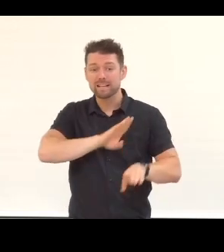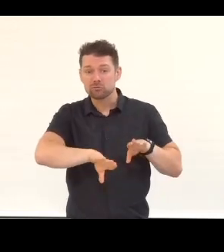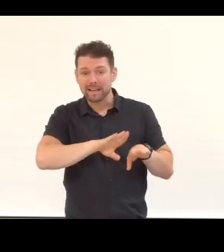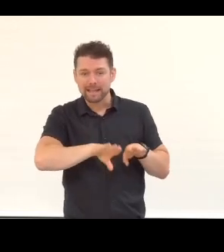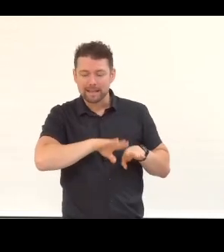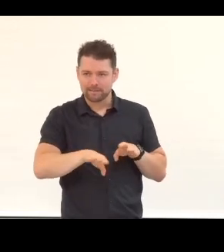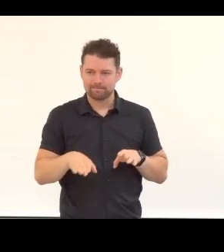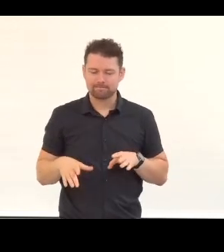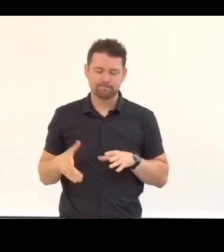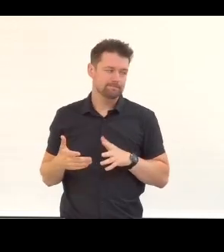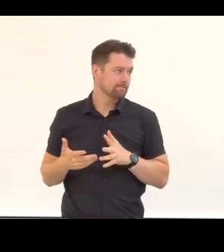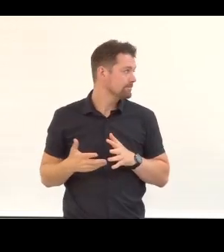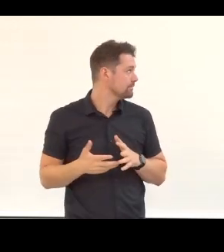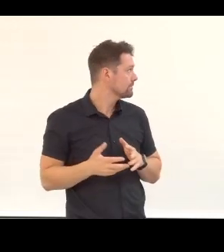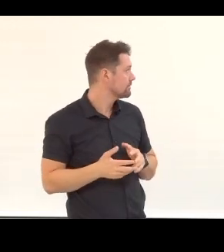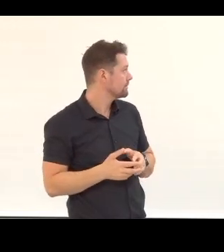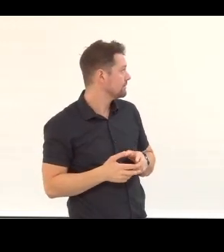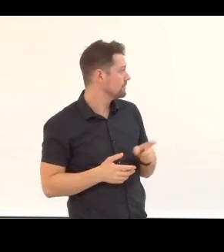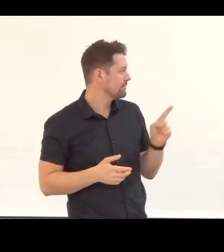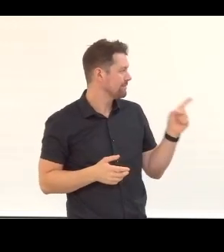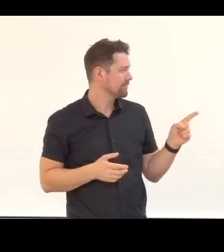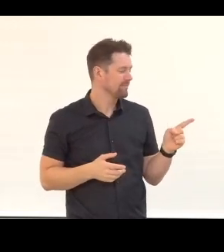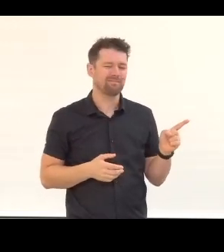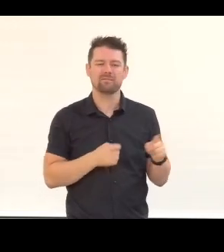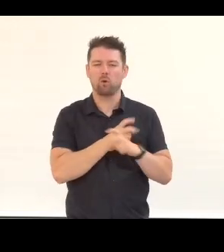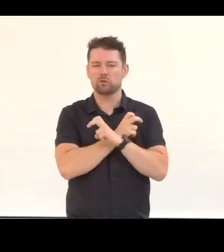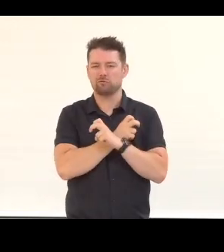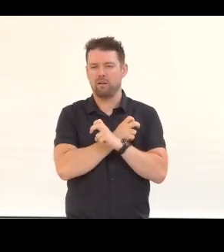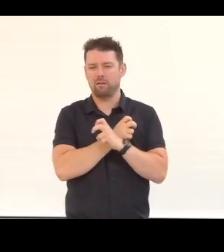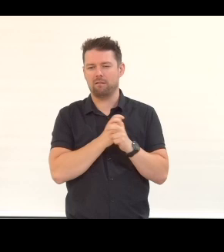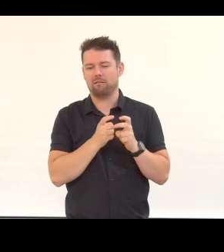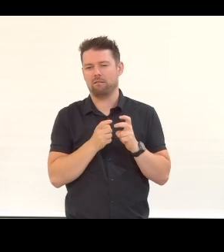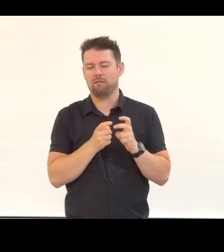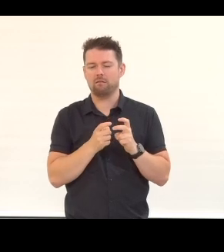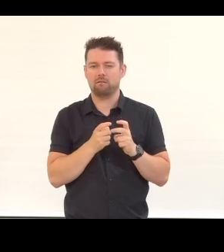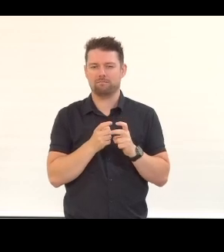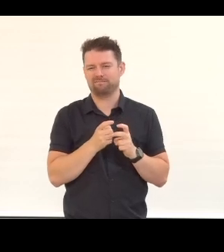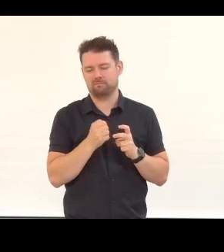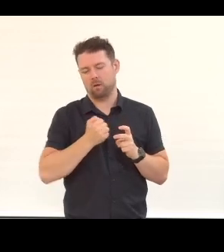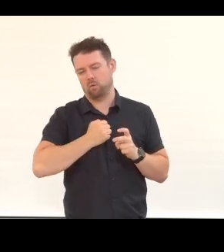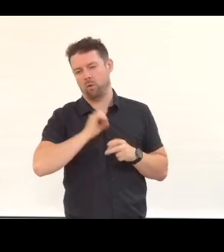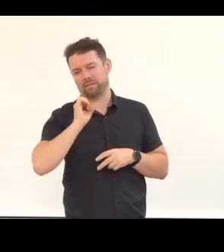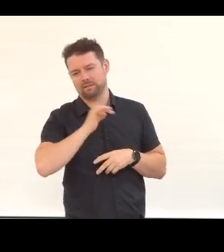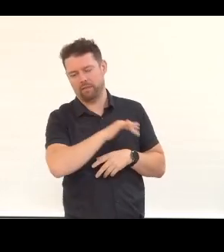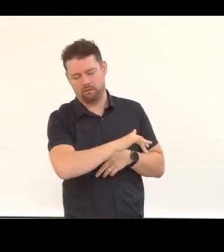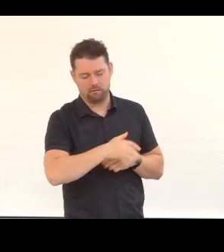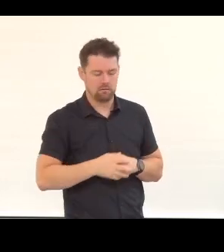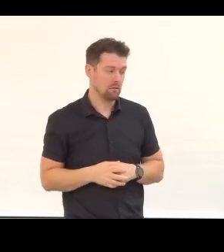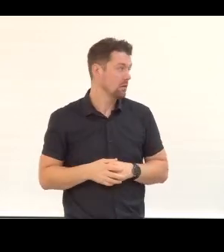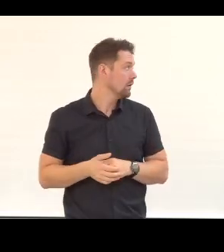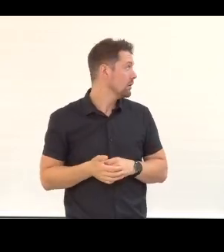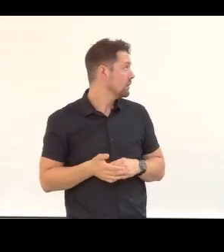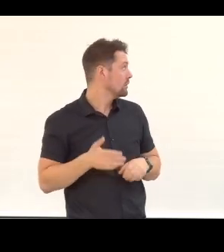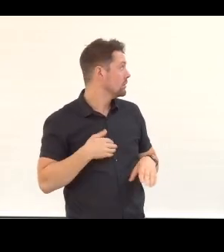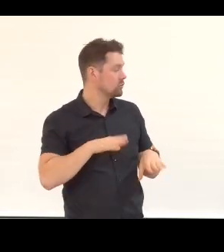the authorities. In this case, it's in Innsbruck, in Austria, where we have one of our headquarters. We have training with